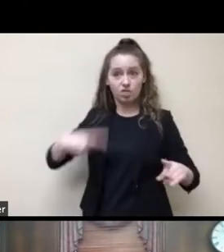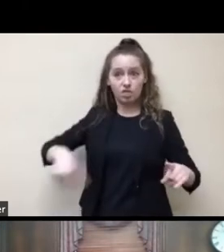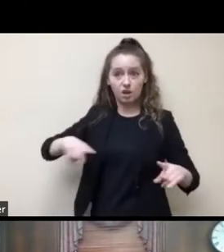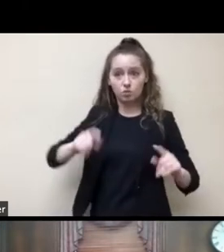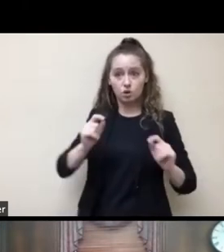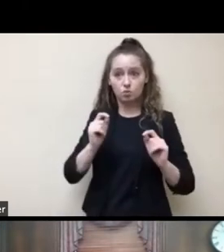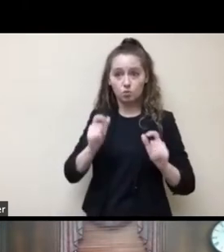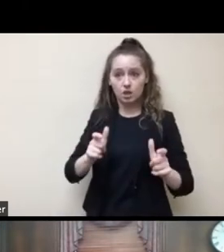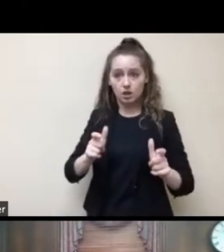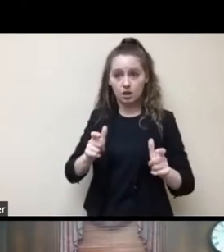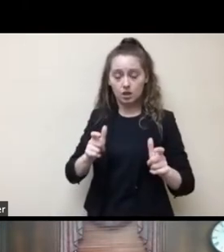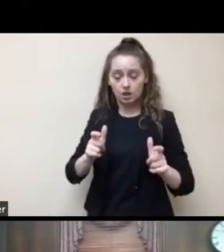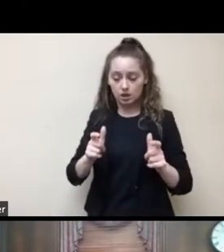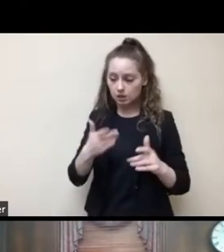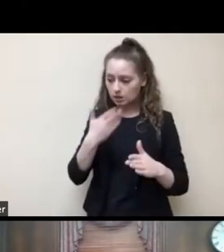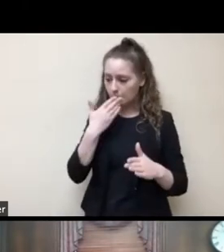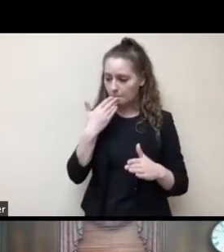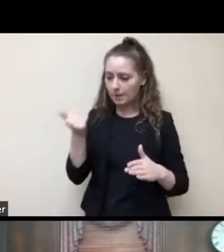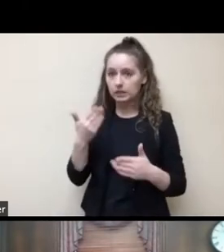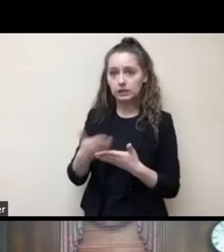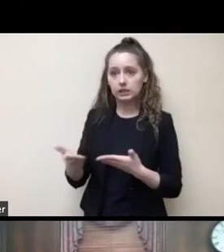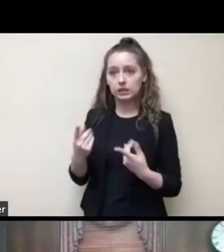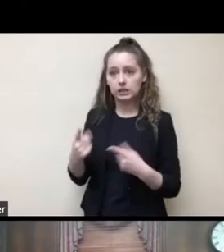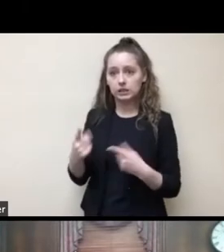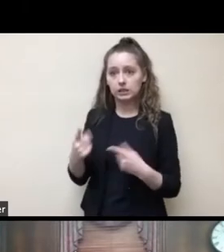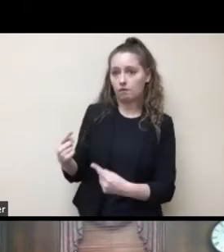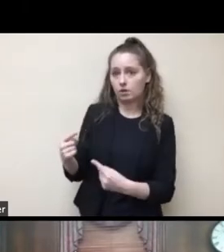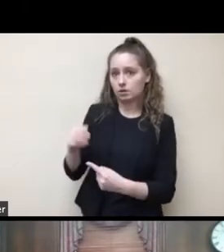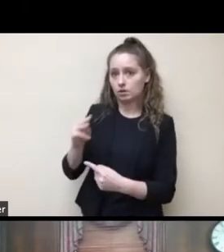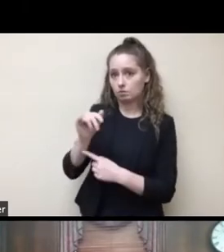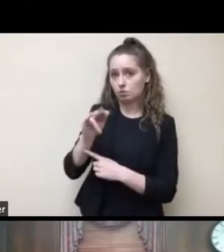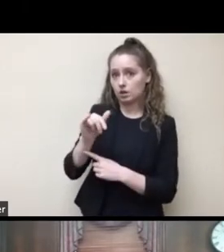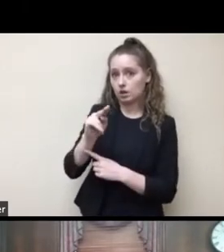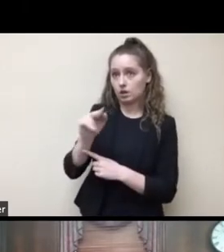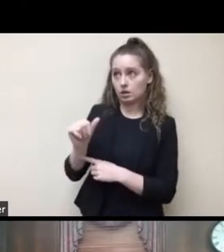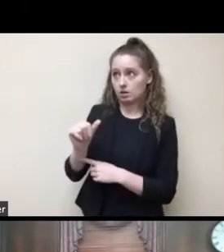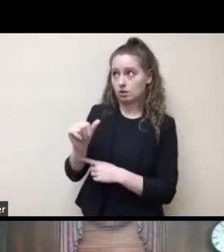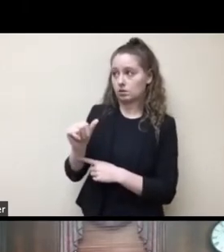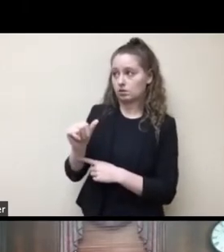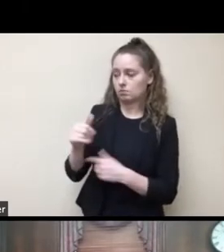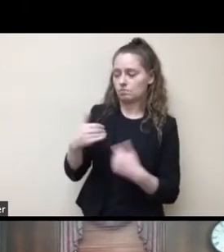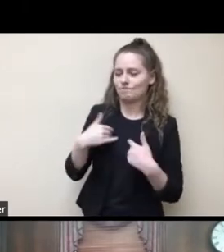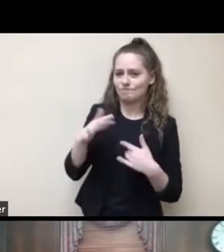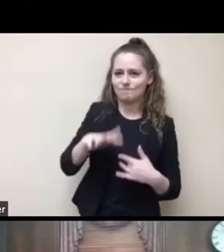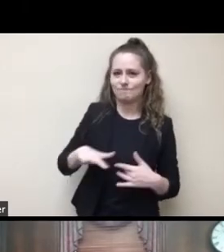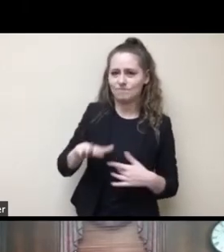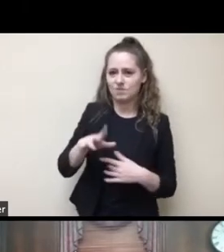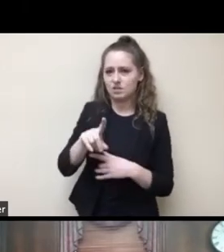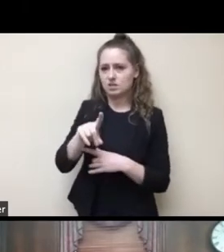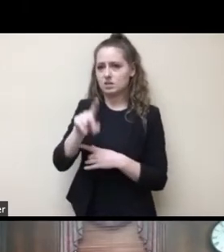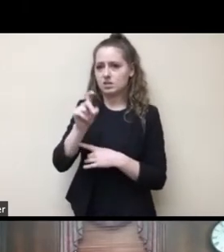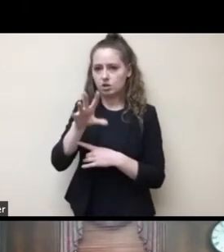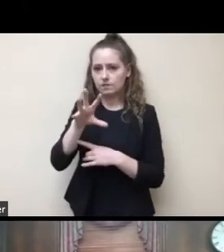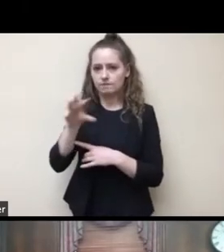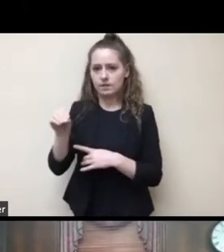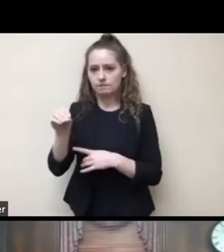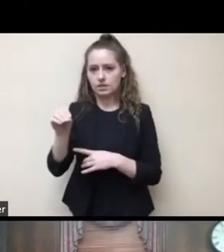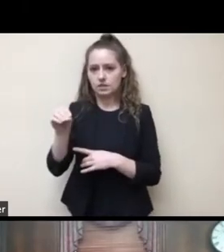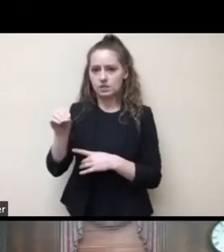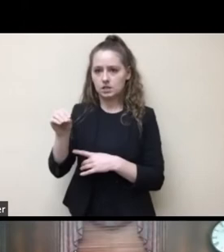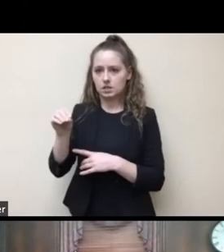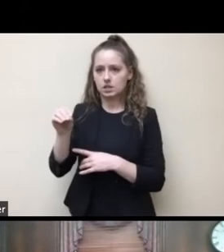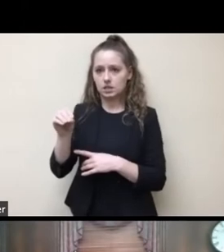best thing that has happened so far to the marina is we have right around 150 reservations